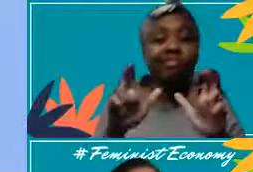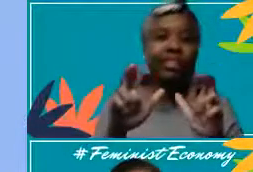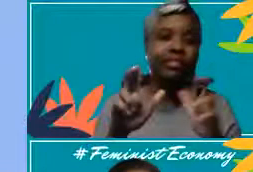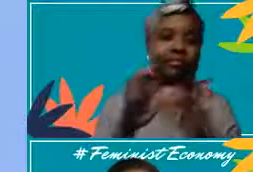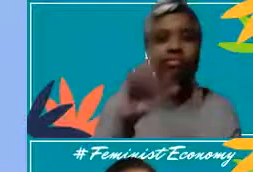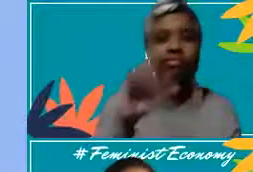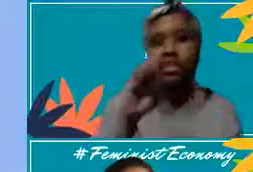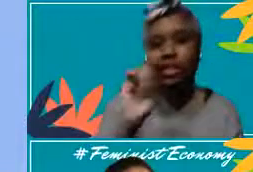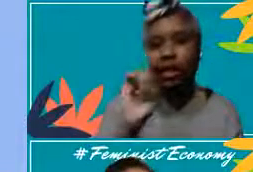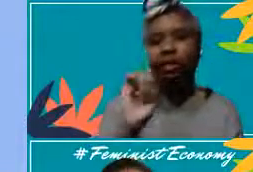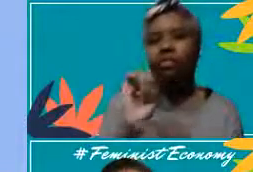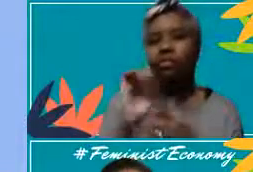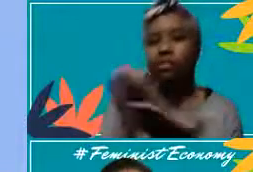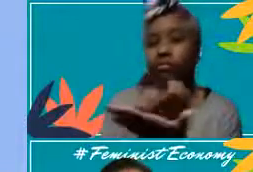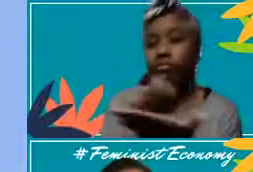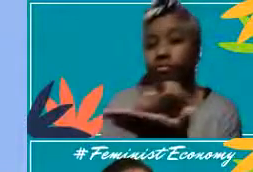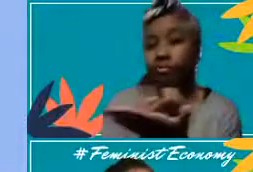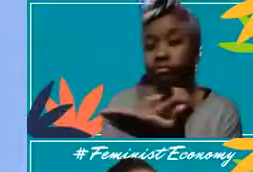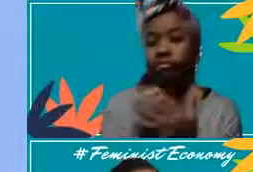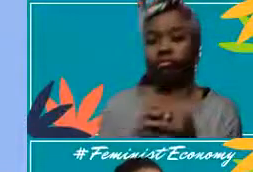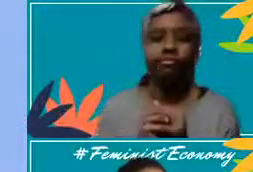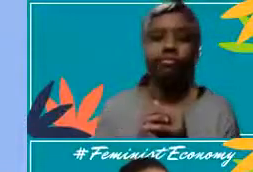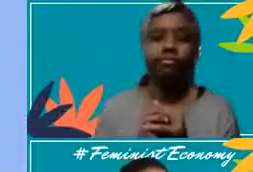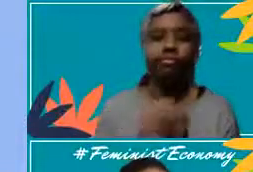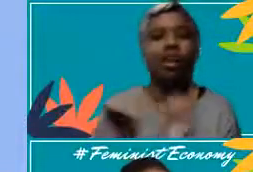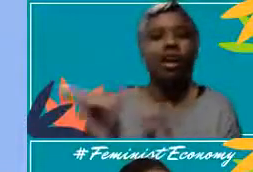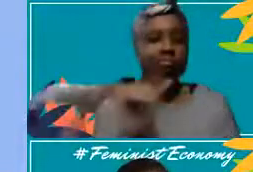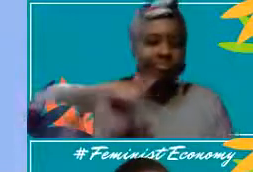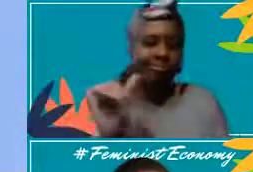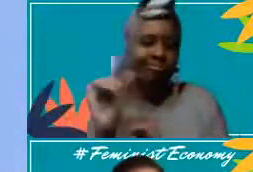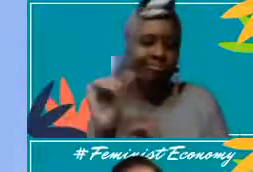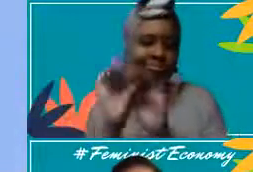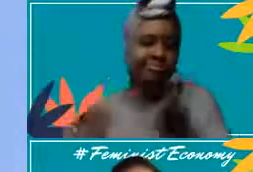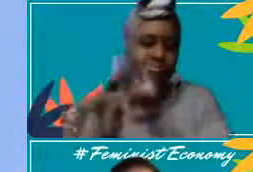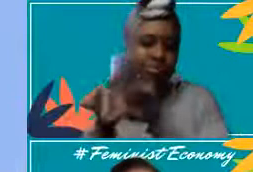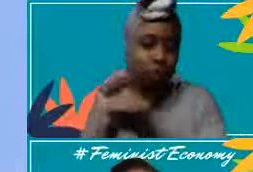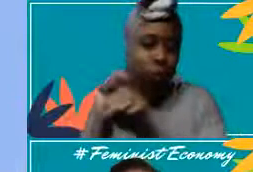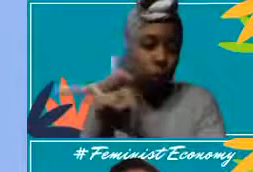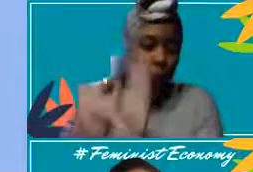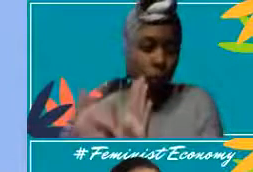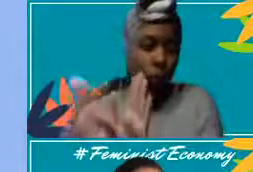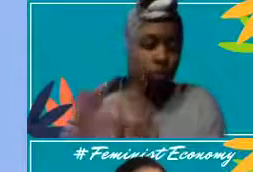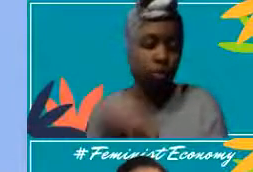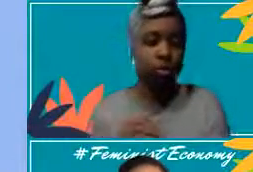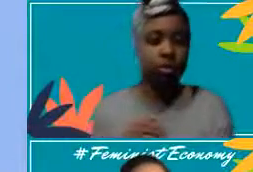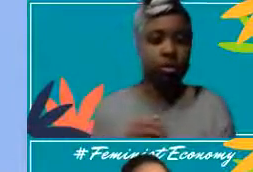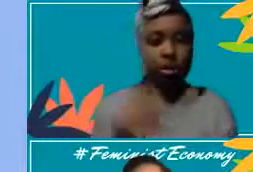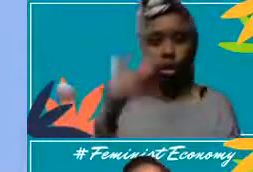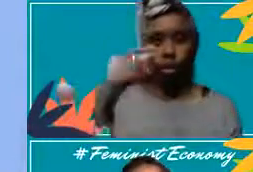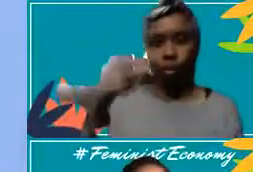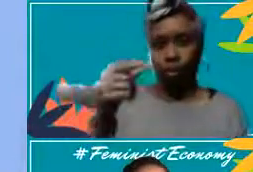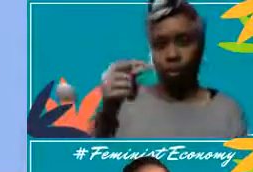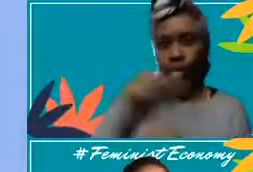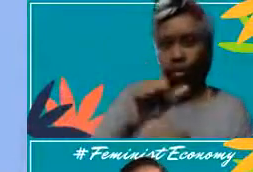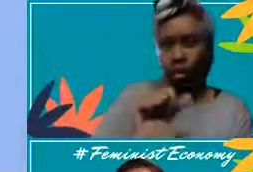This, similar to along the lines of the essential workers, again, green jobs aren't just the jobs